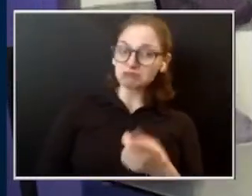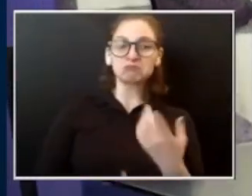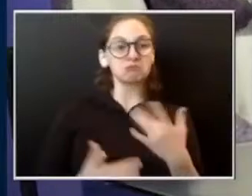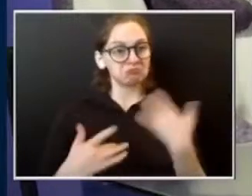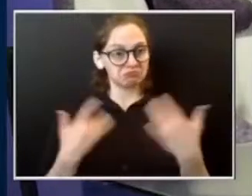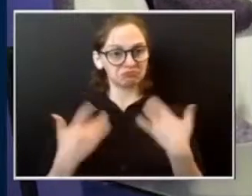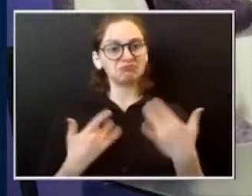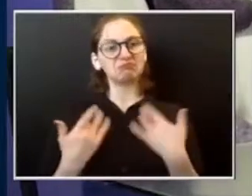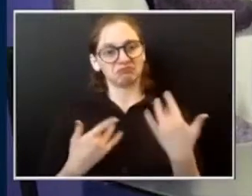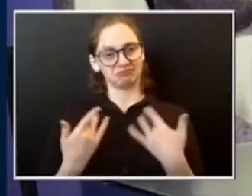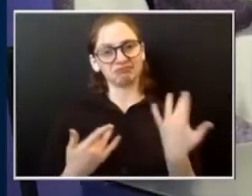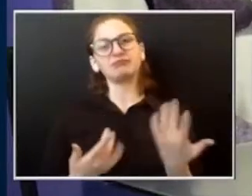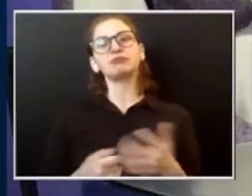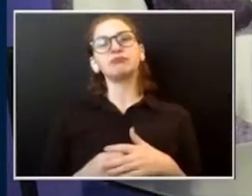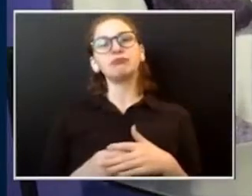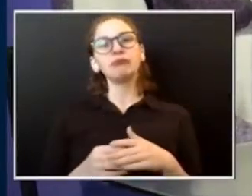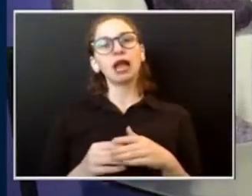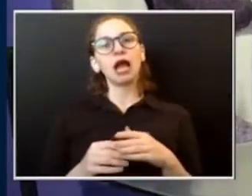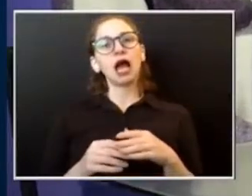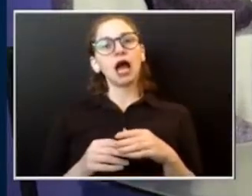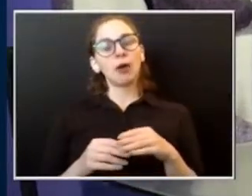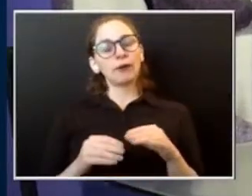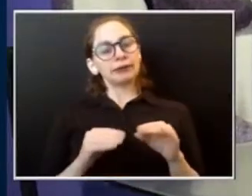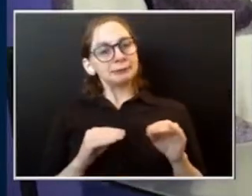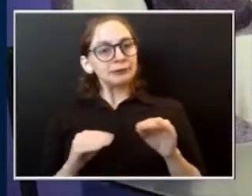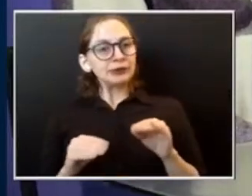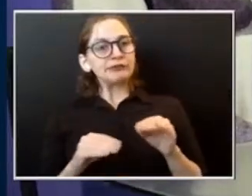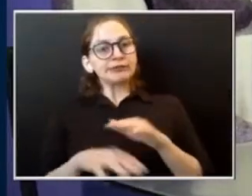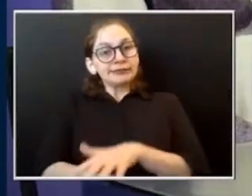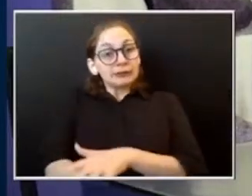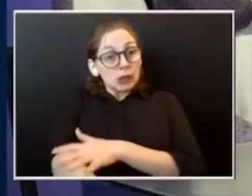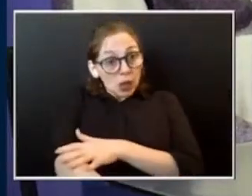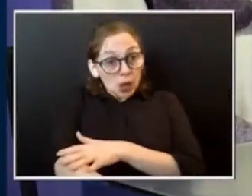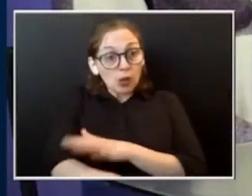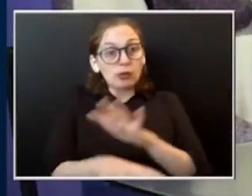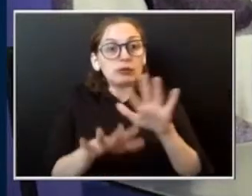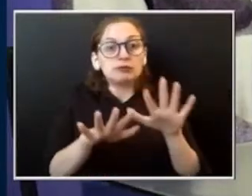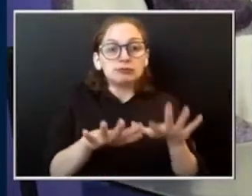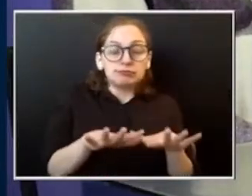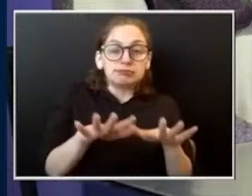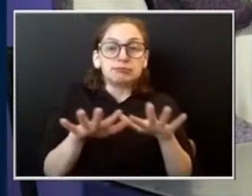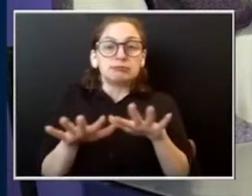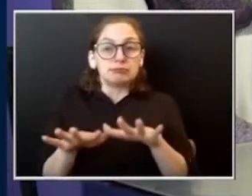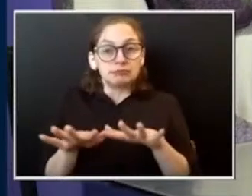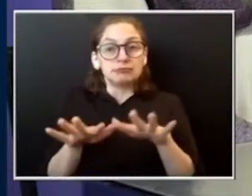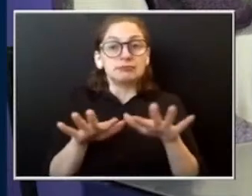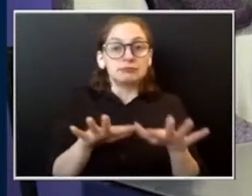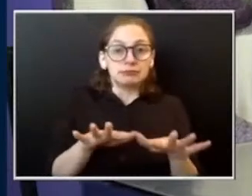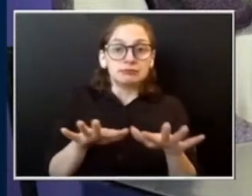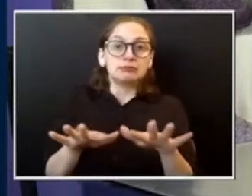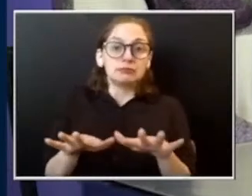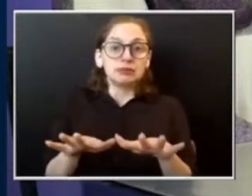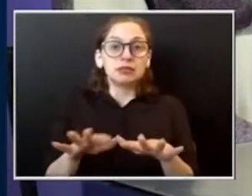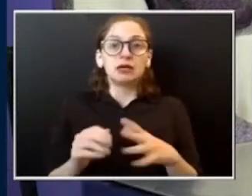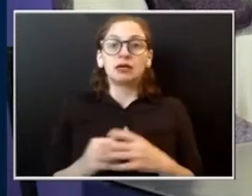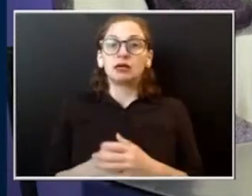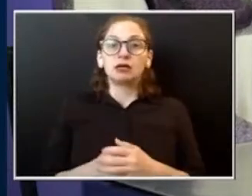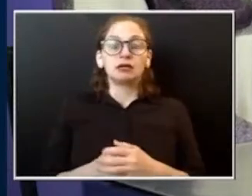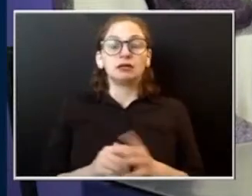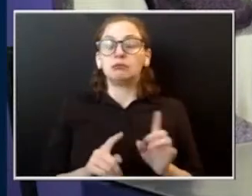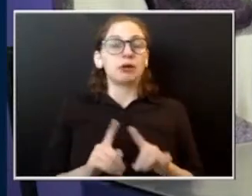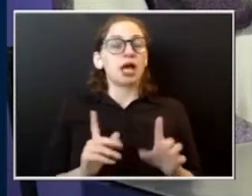moving slow and easy, and just total jubilation.